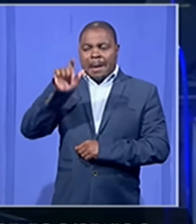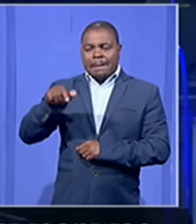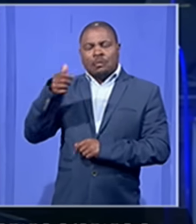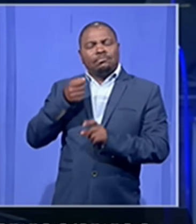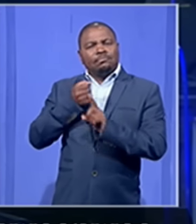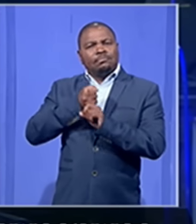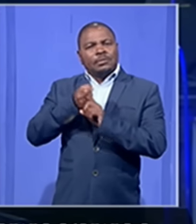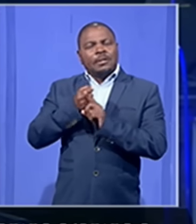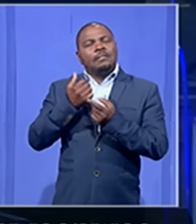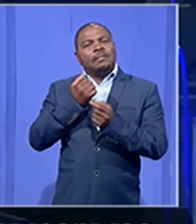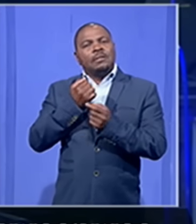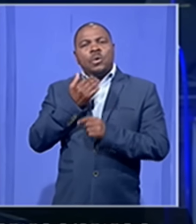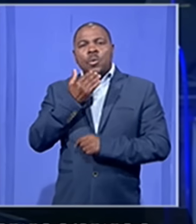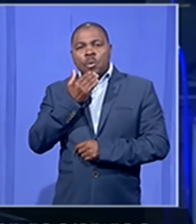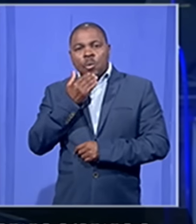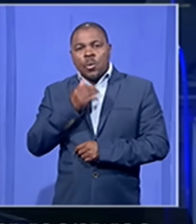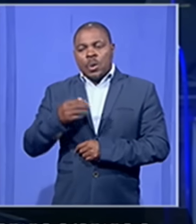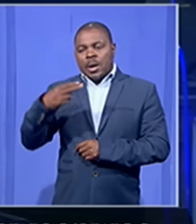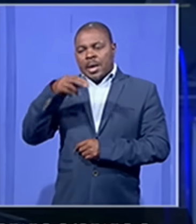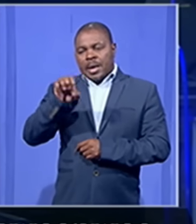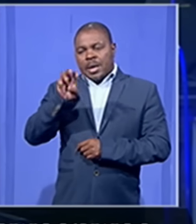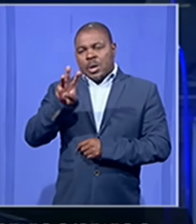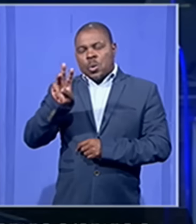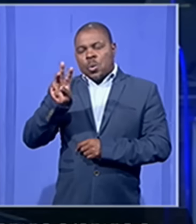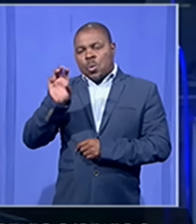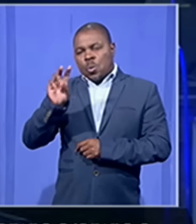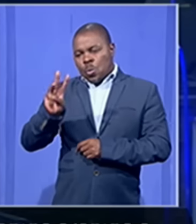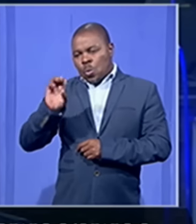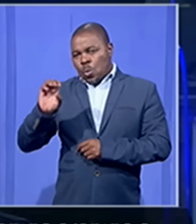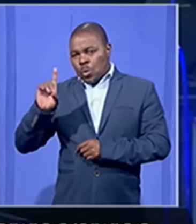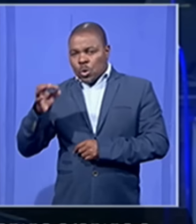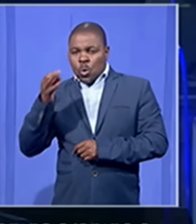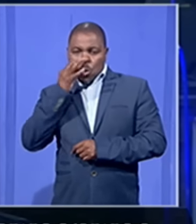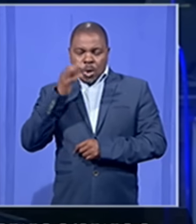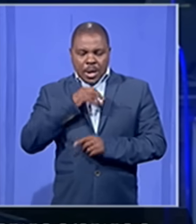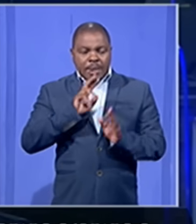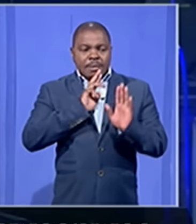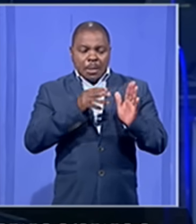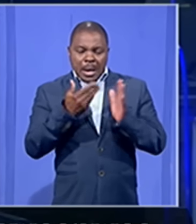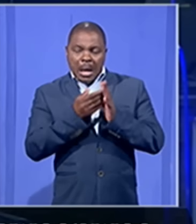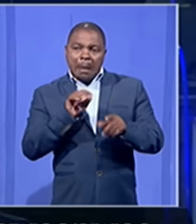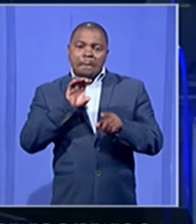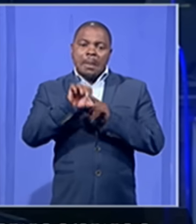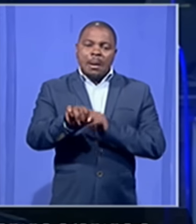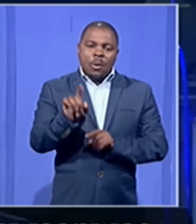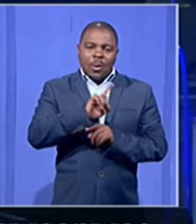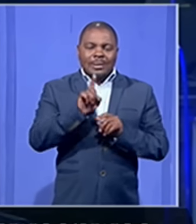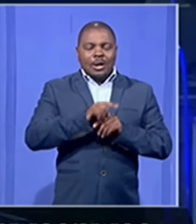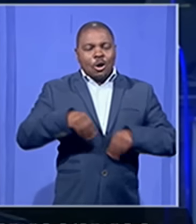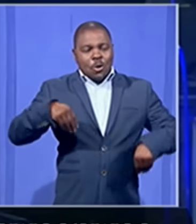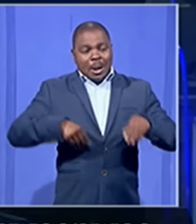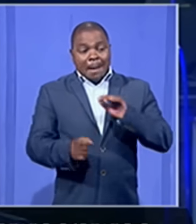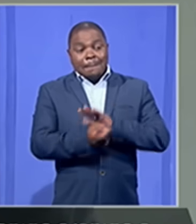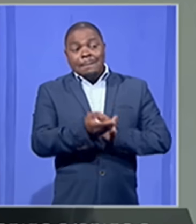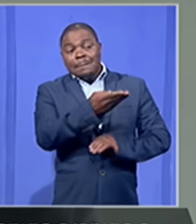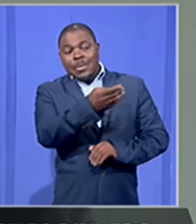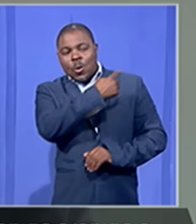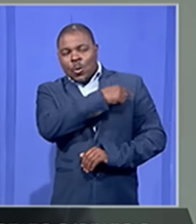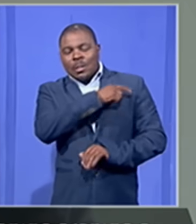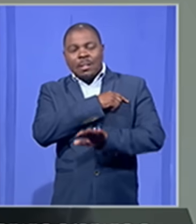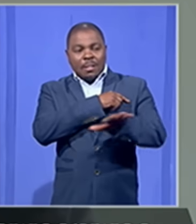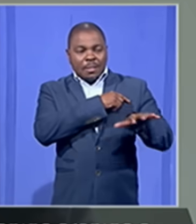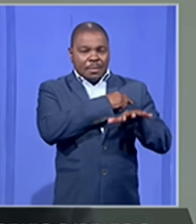Mark Haywood a re o solofela fa pegelo e tlile go ka senola bonwenwe jo bo diragalang kwa ditheong tsa boitekanelo.